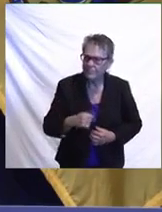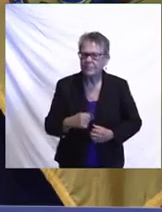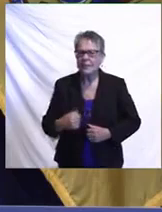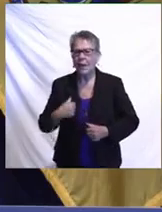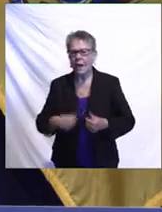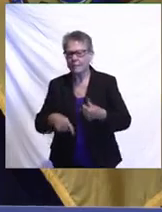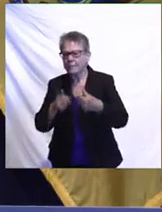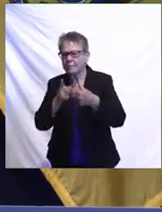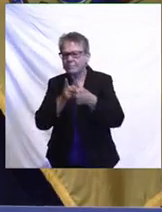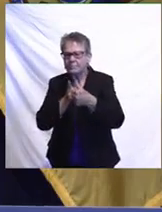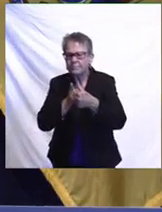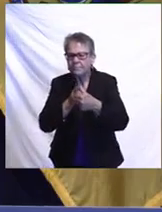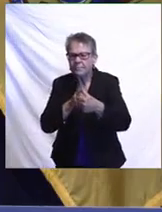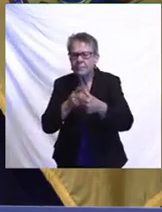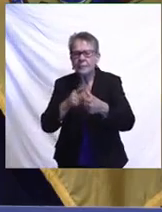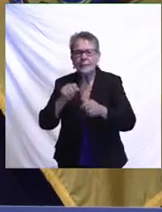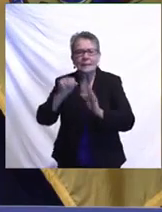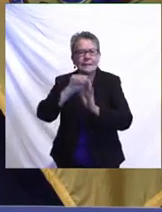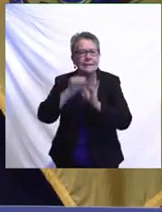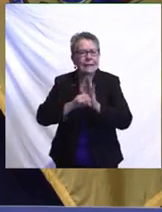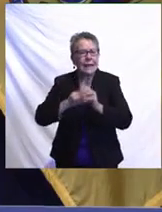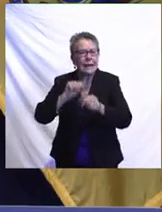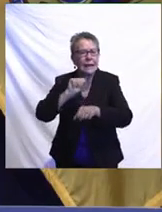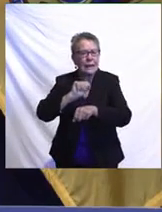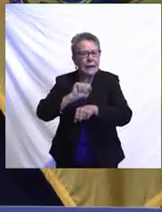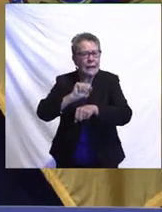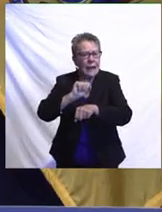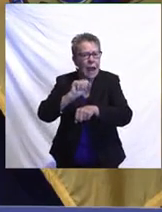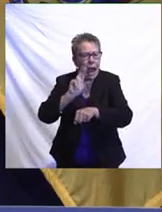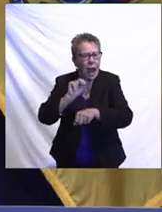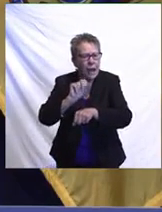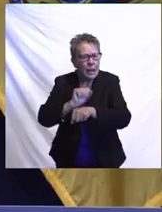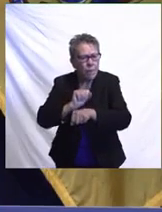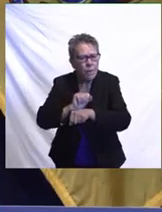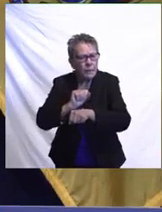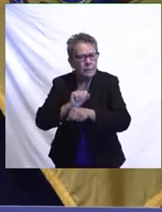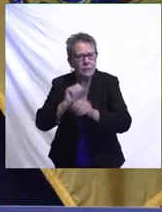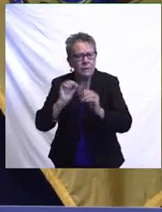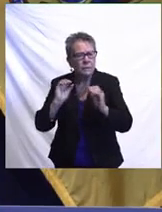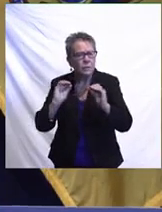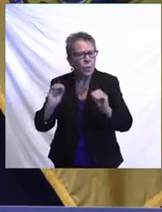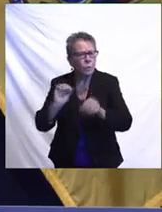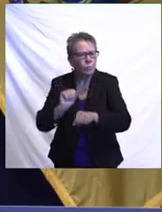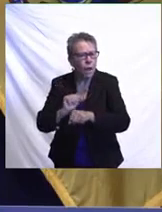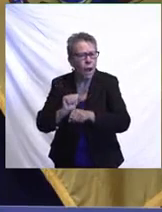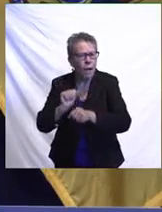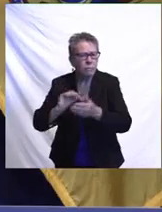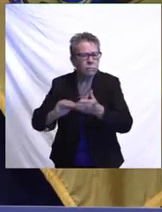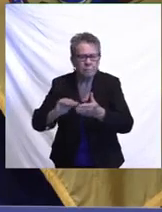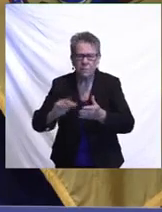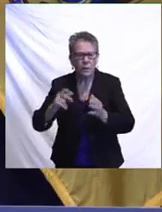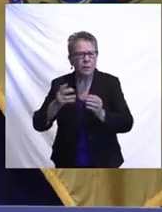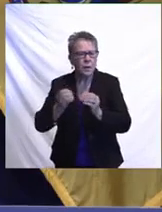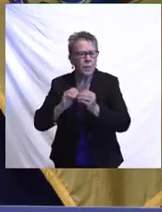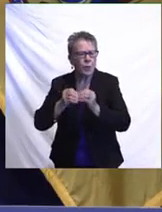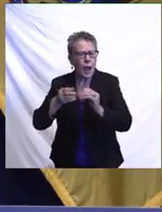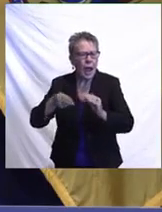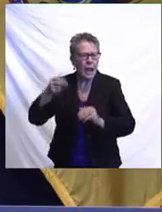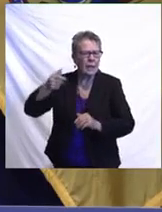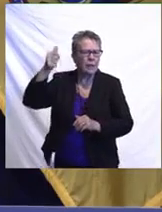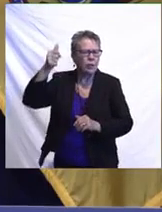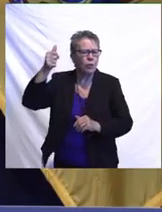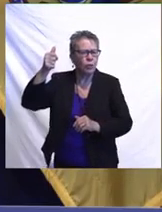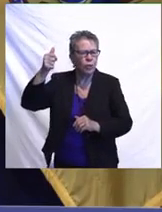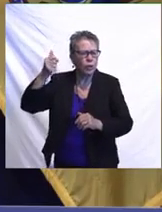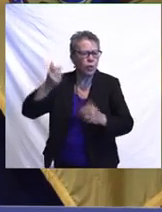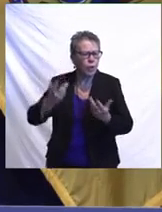think that is, and what factors are contributing? And then a second question about Omicron. The emergence of this variant, is that hastening